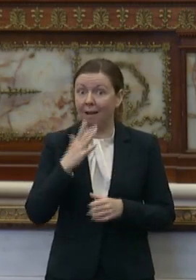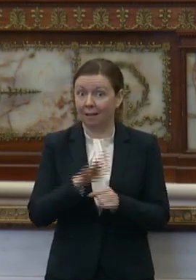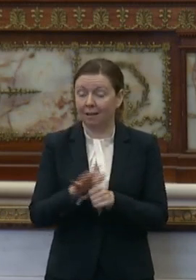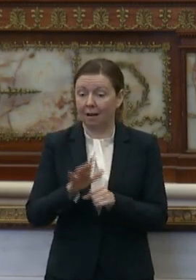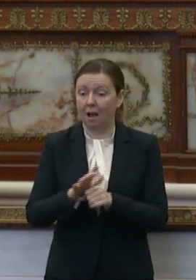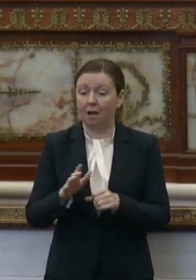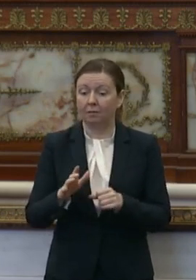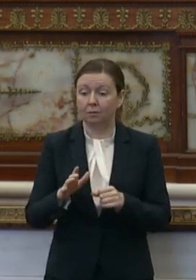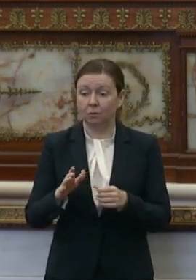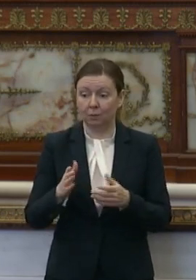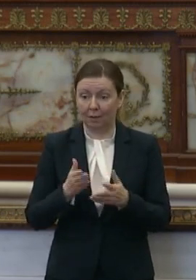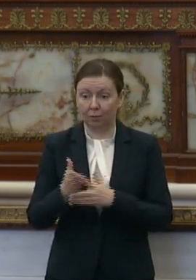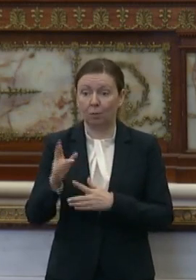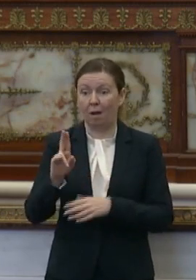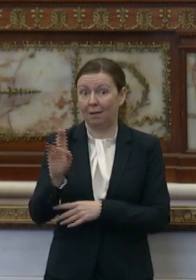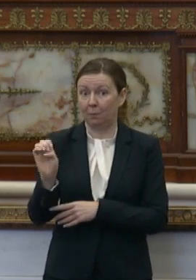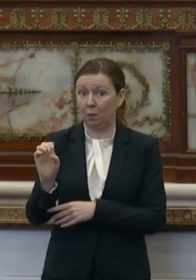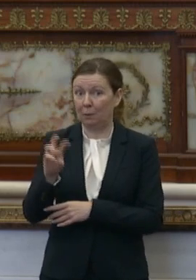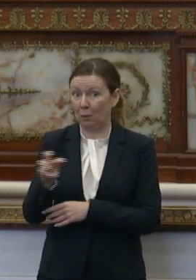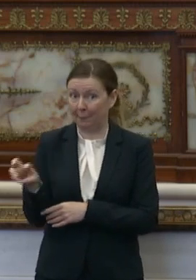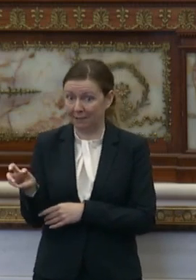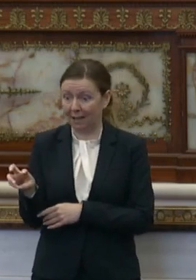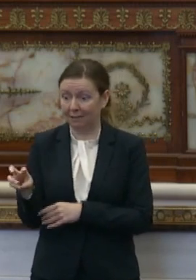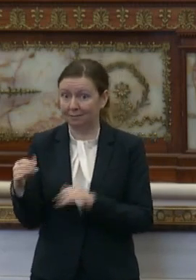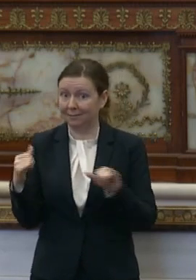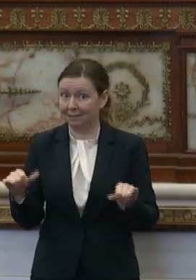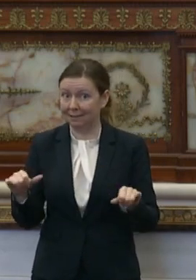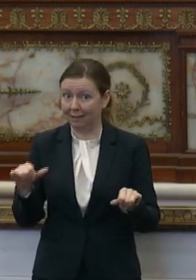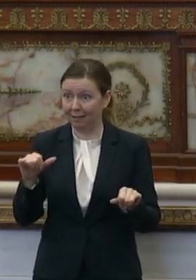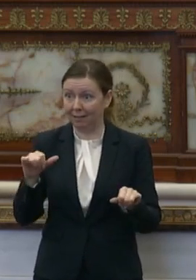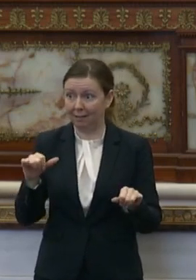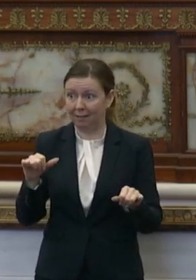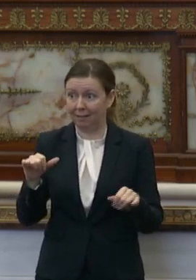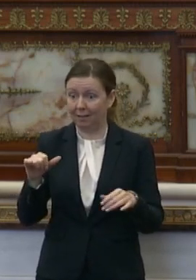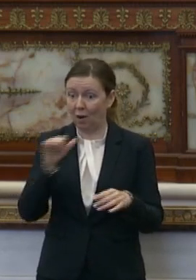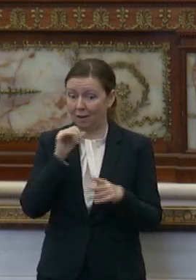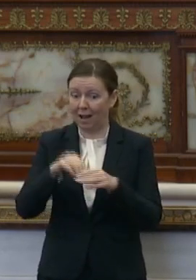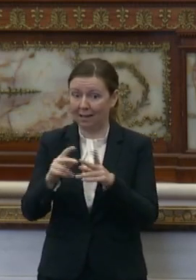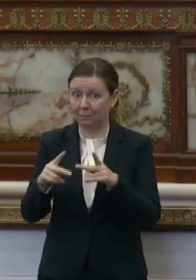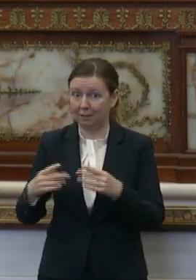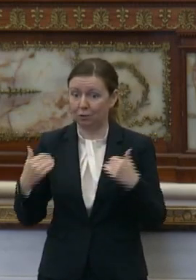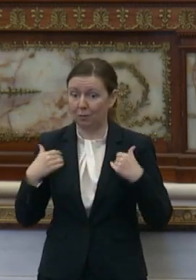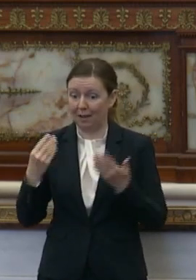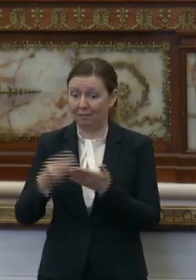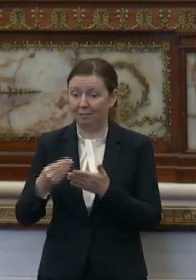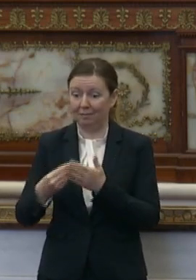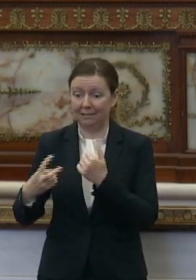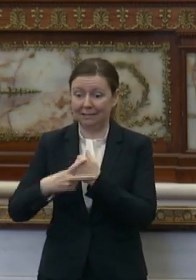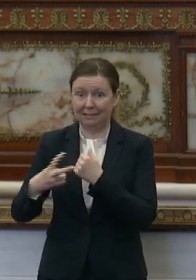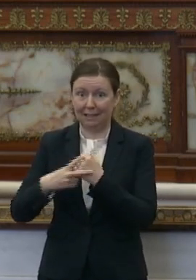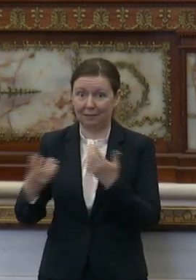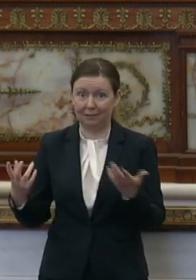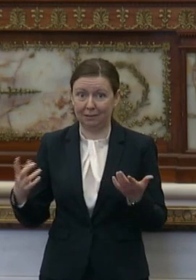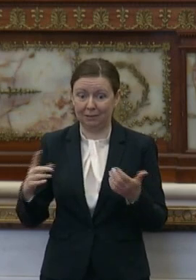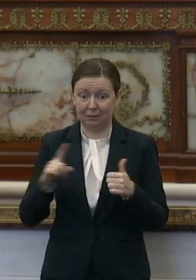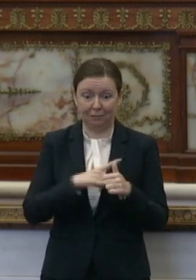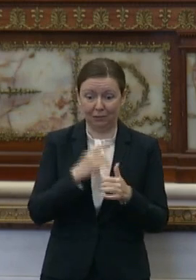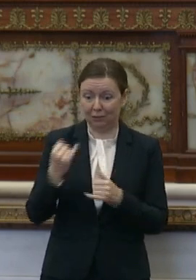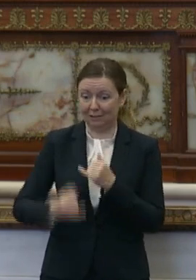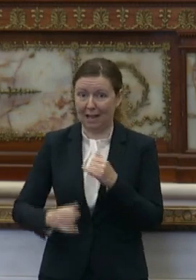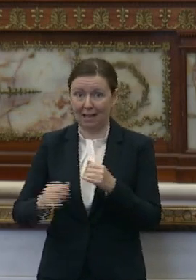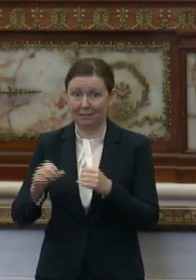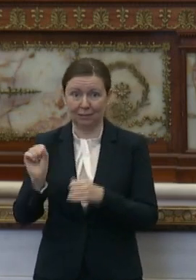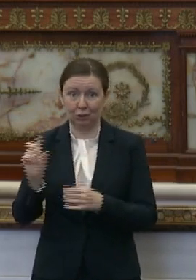Those of us lucky enough to get through the unemployment website still aren't in a position to have financially saved first, last, and